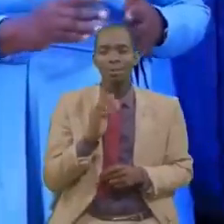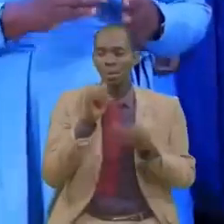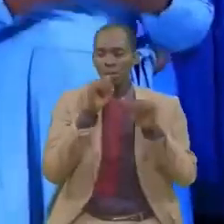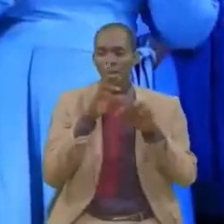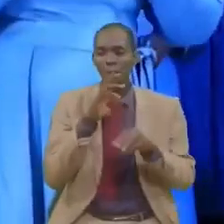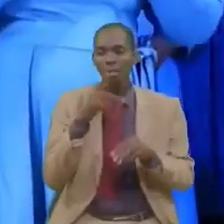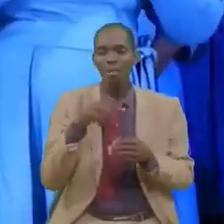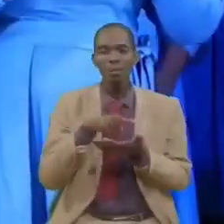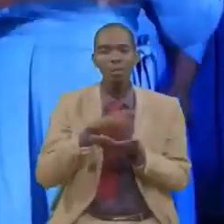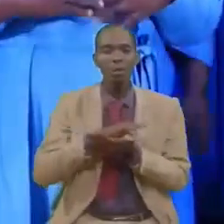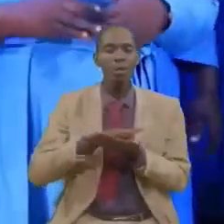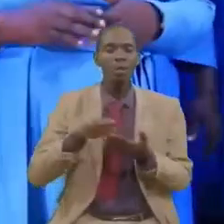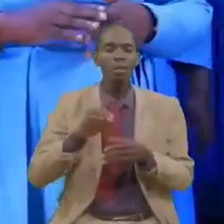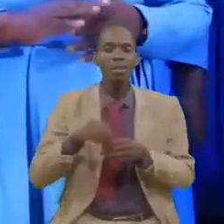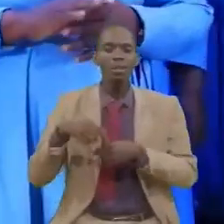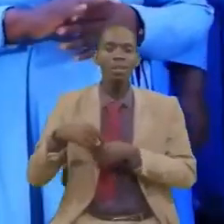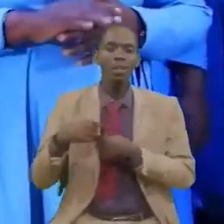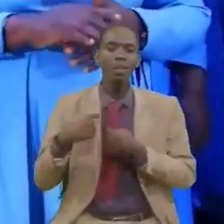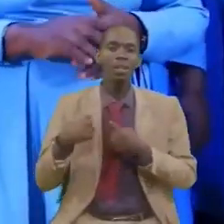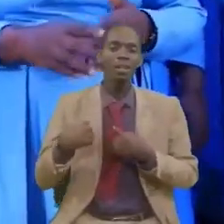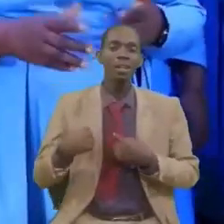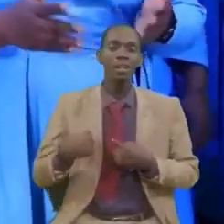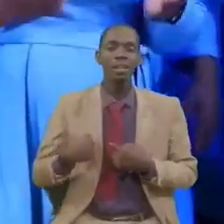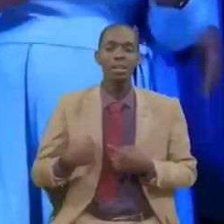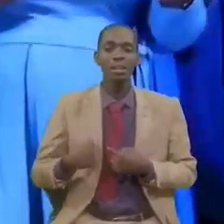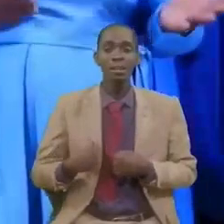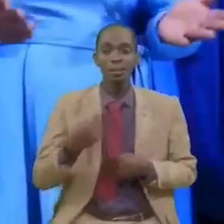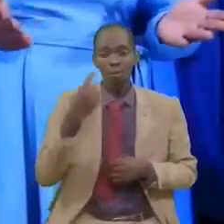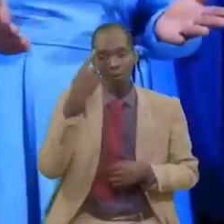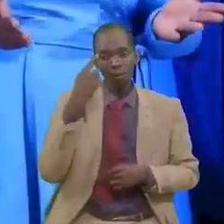Blessed are the pure in us.